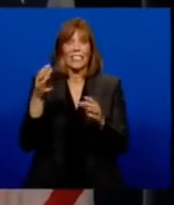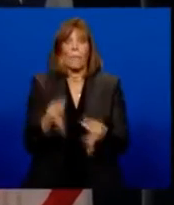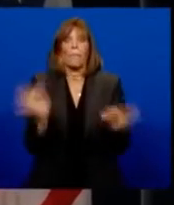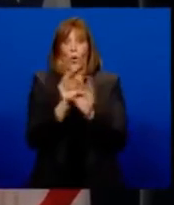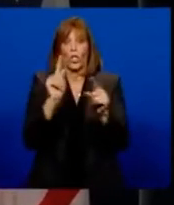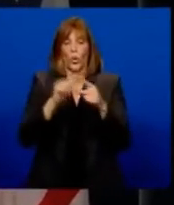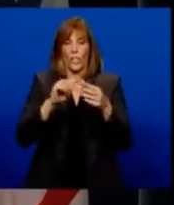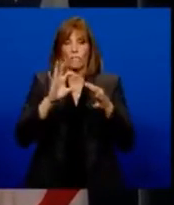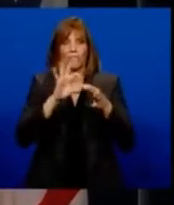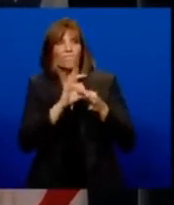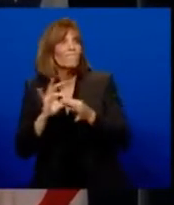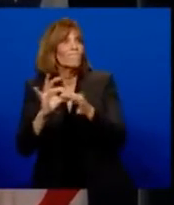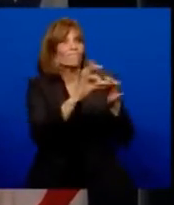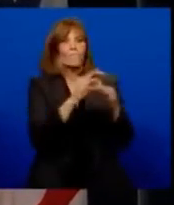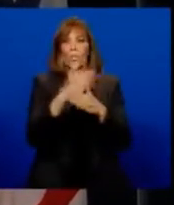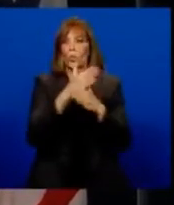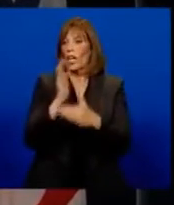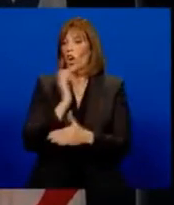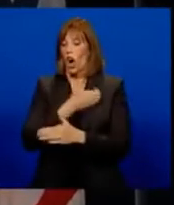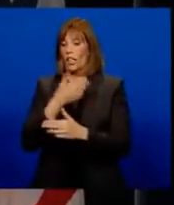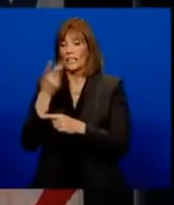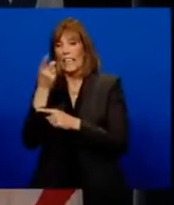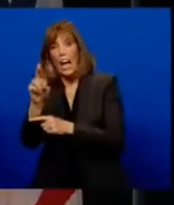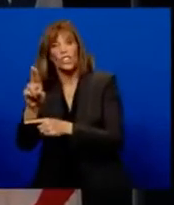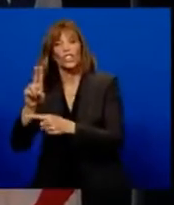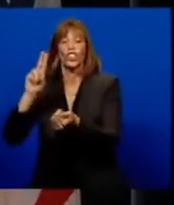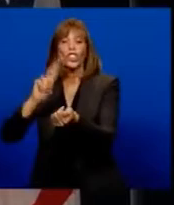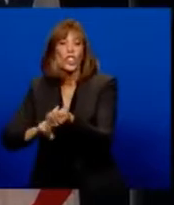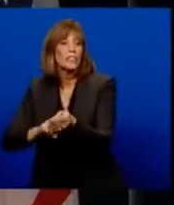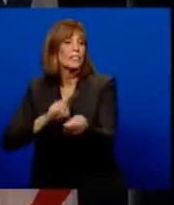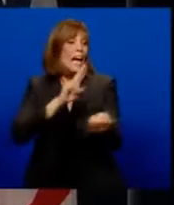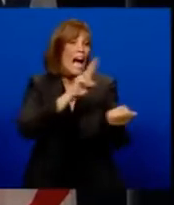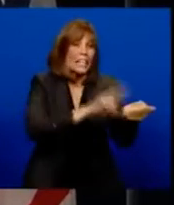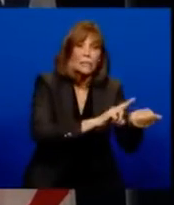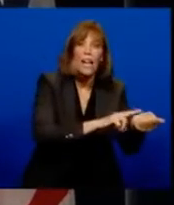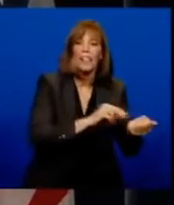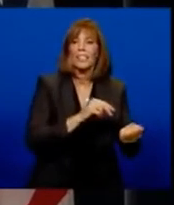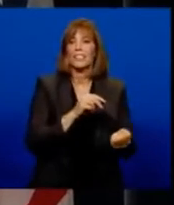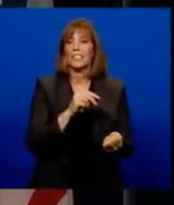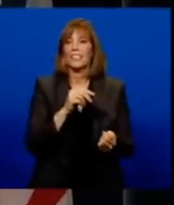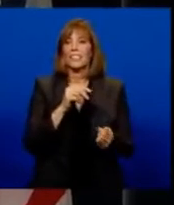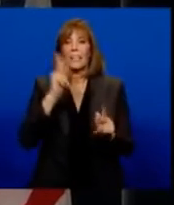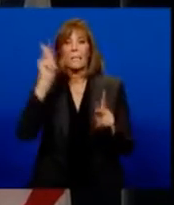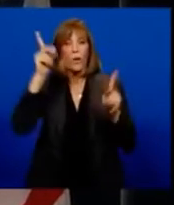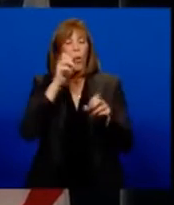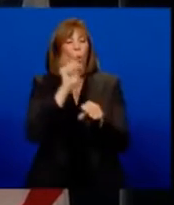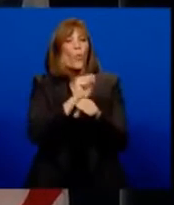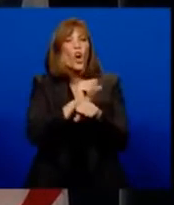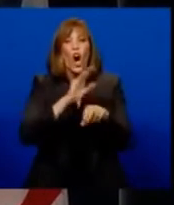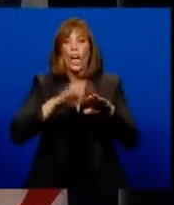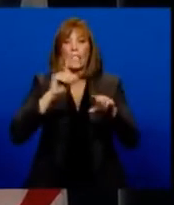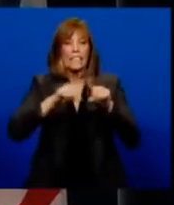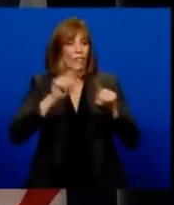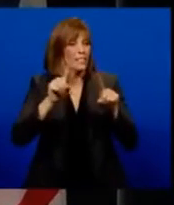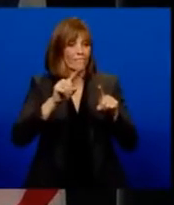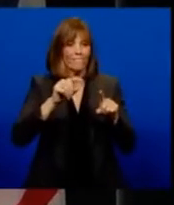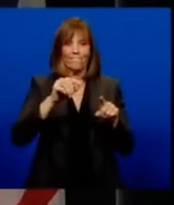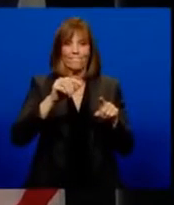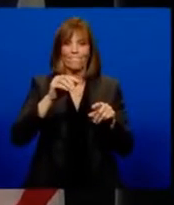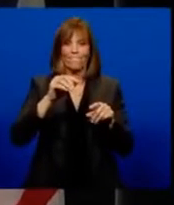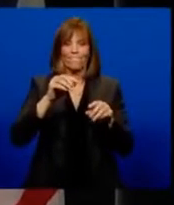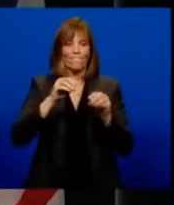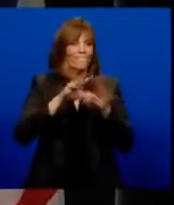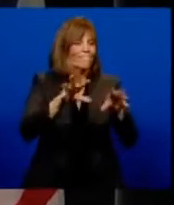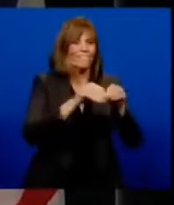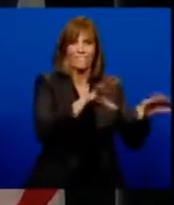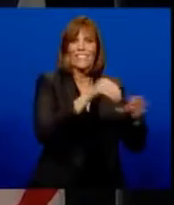necessary between public health, between our healthcare providers who have been working, hard, for patients on the front lines for months now and